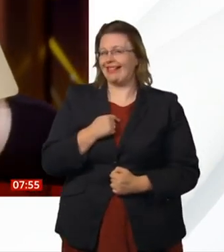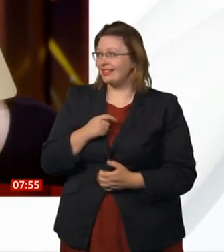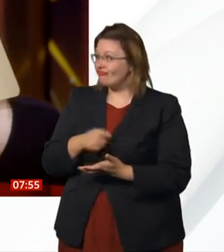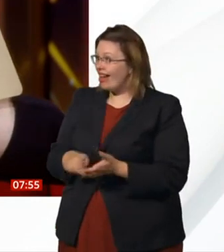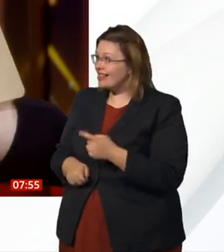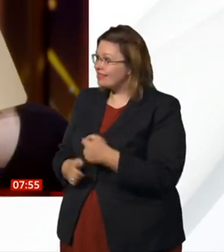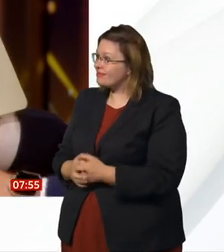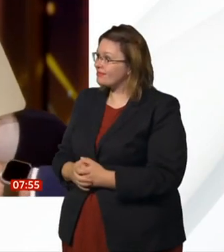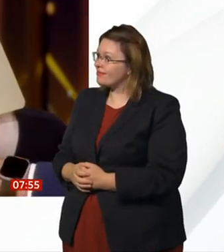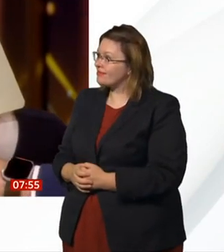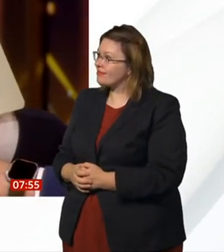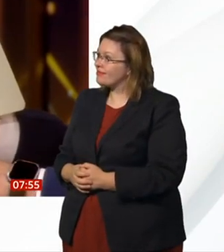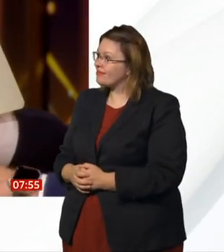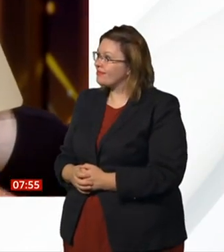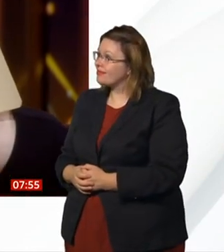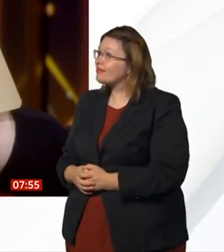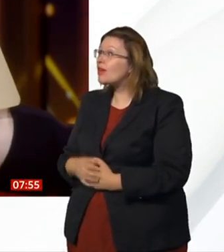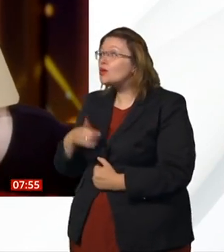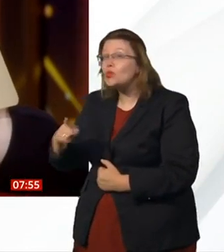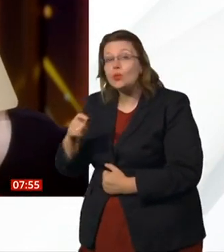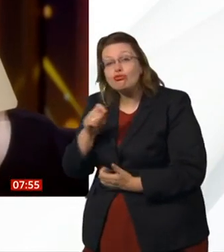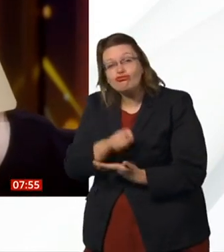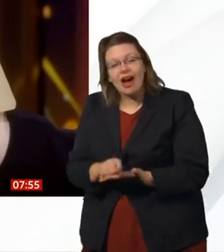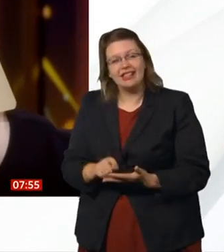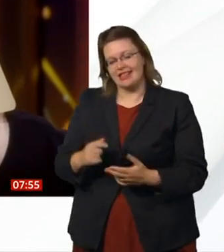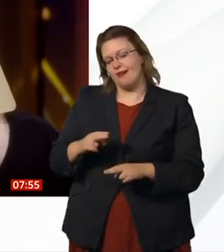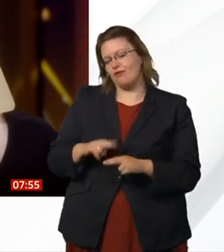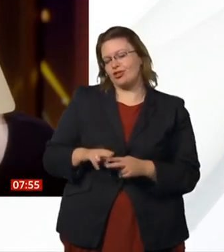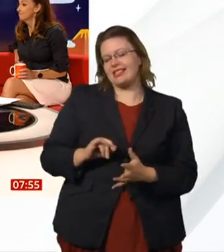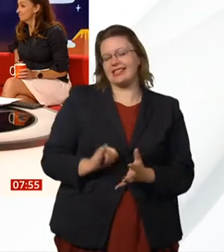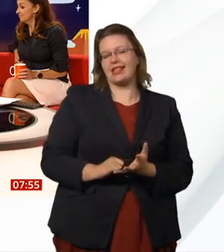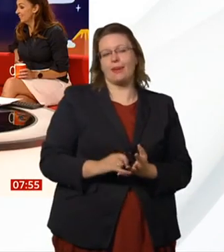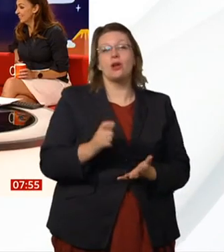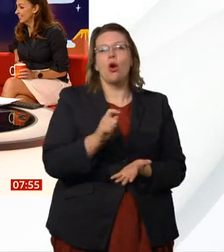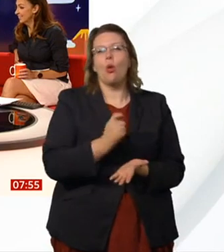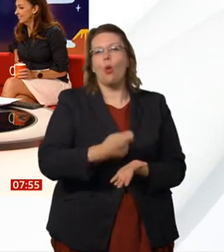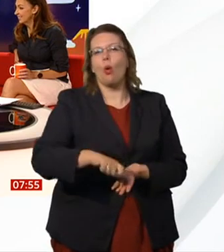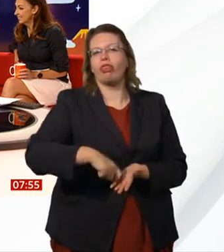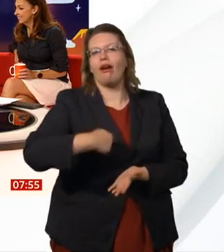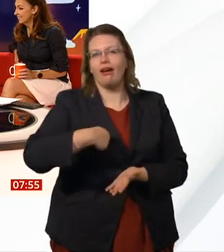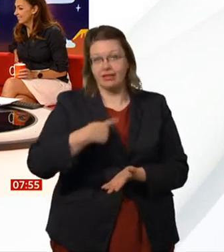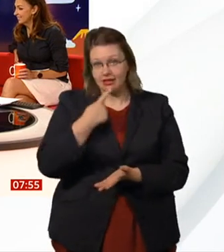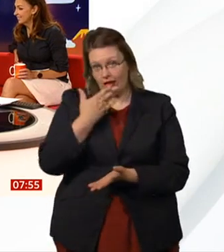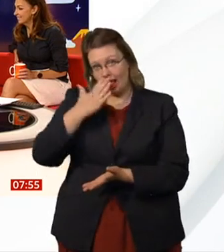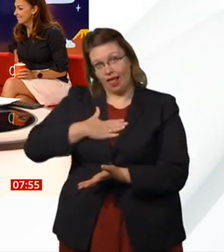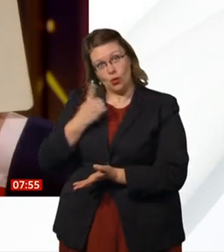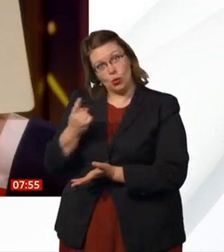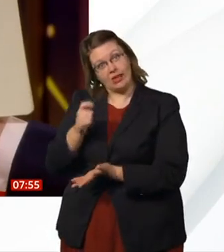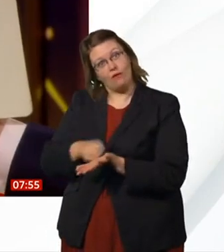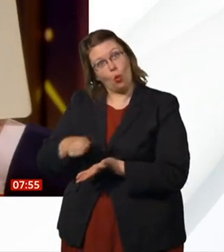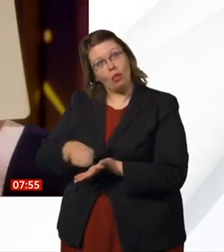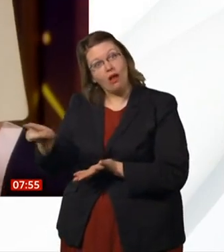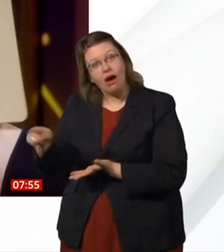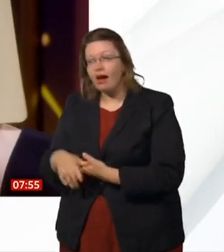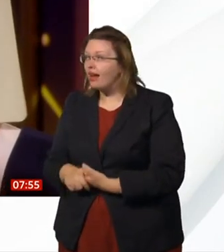written. Francesca Simon, author. There you go. Oh, wow. You actually wrote that, look. Gosh. Yeah, I